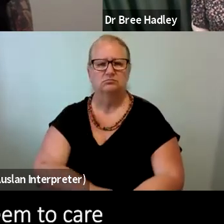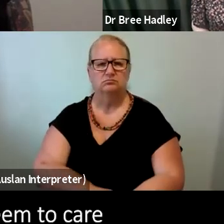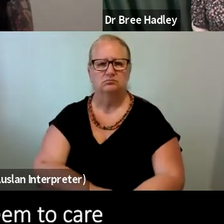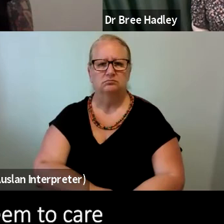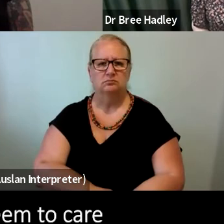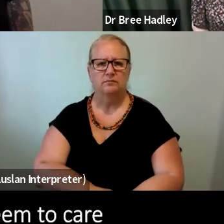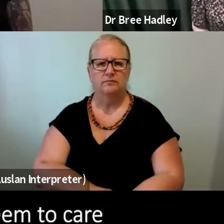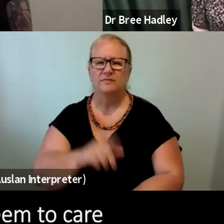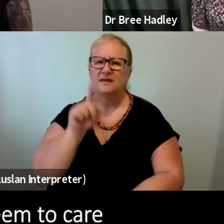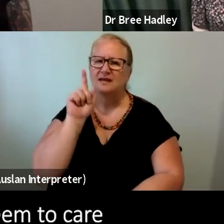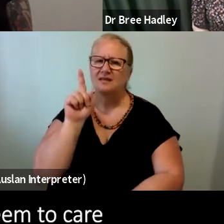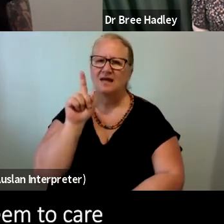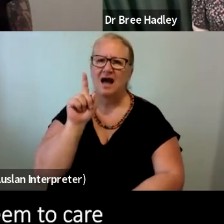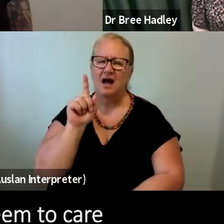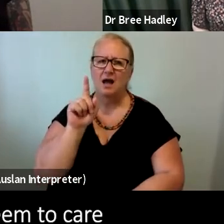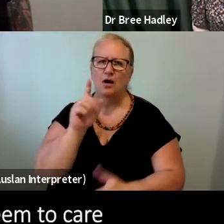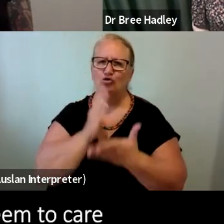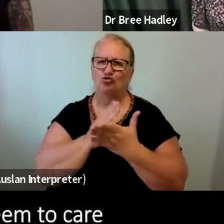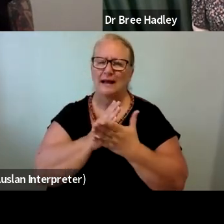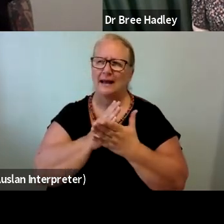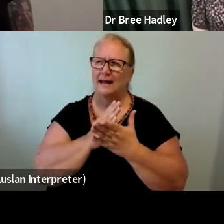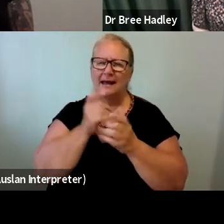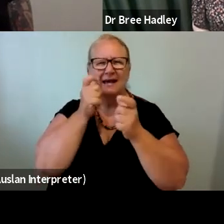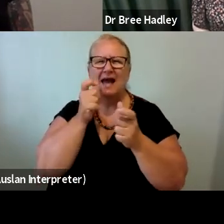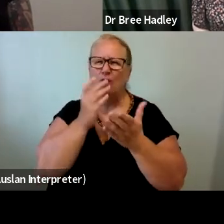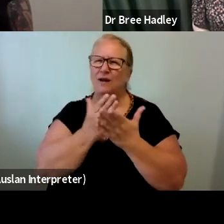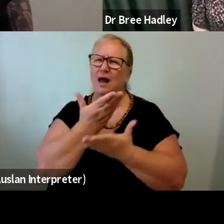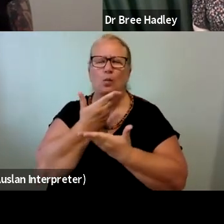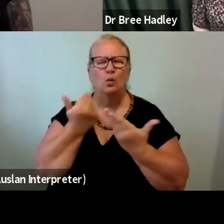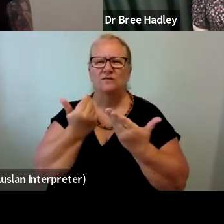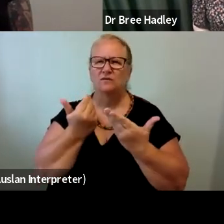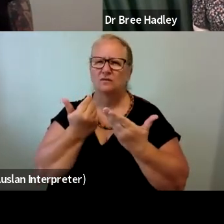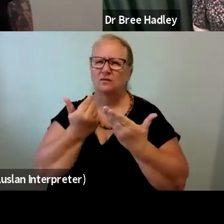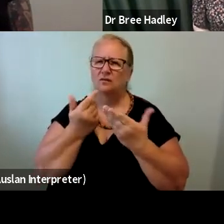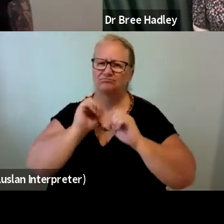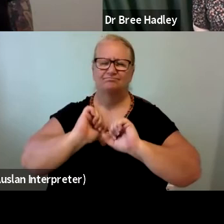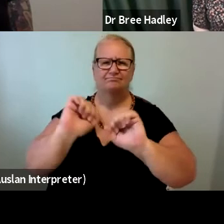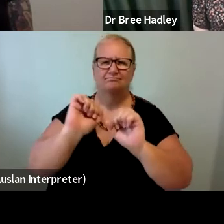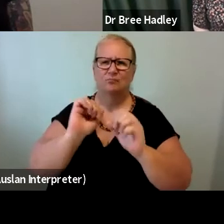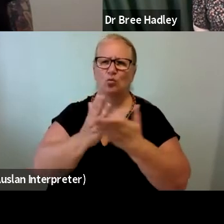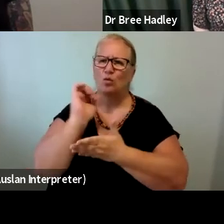And they really center care in a beautiful way through the work that